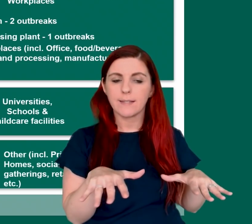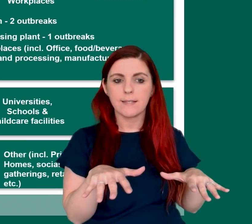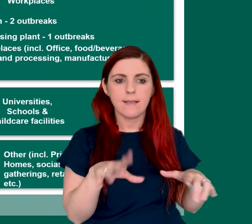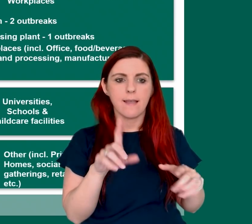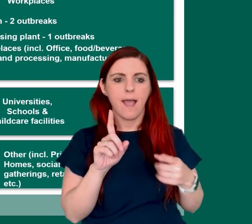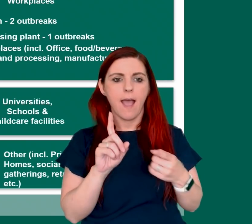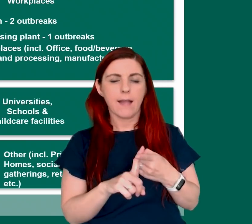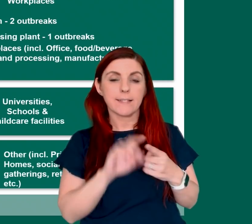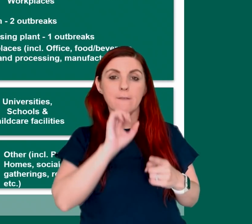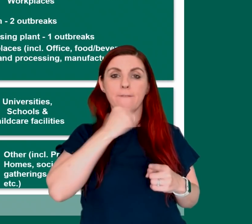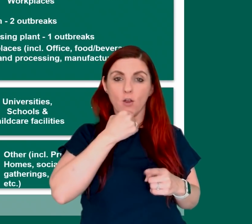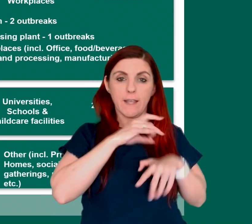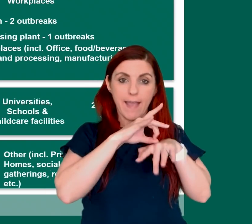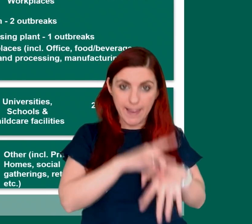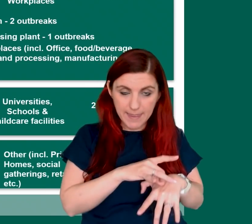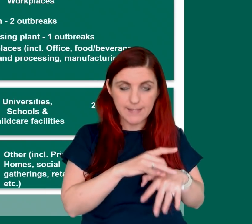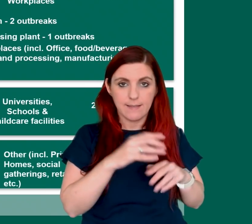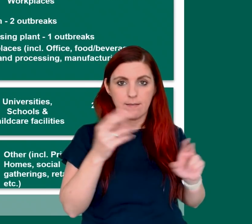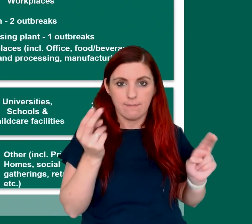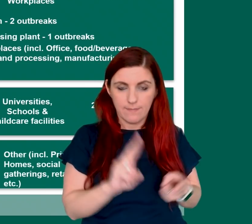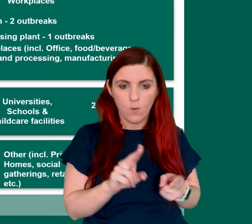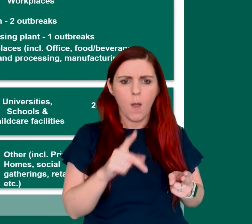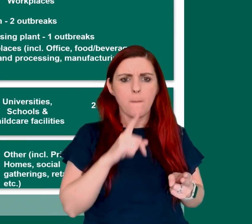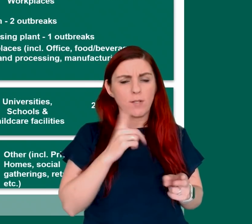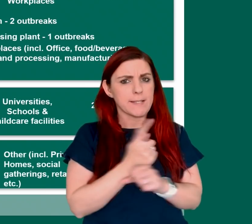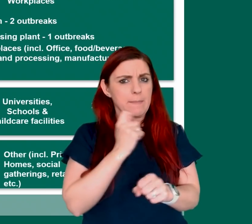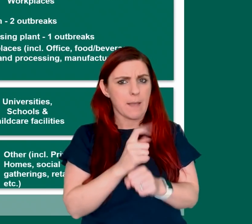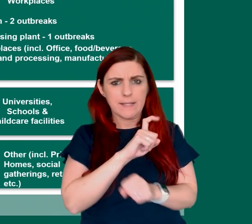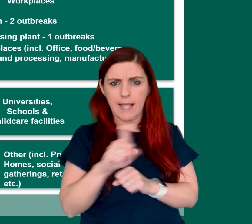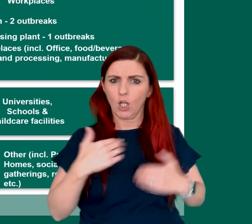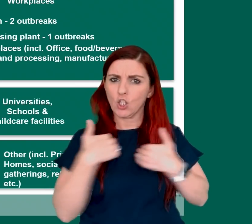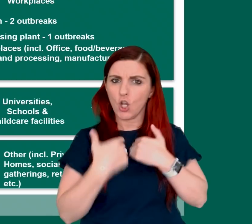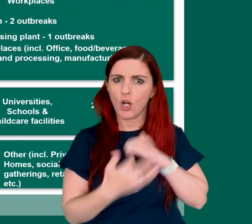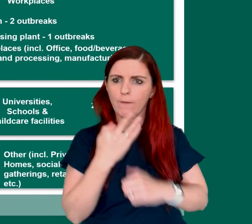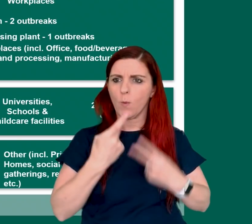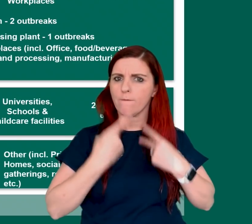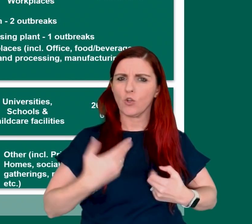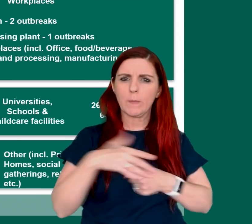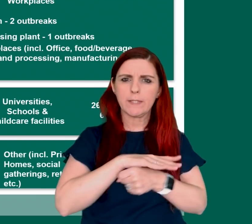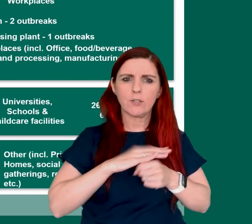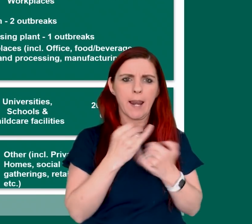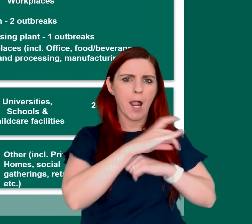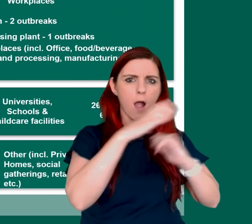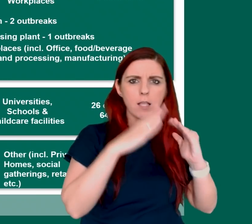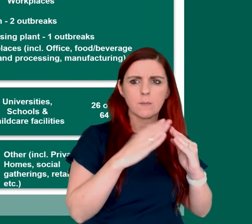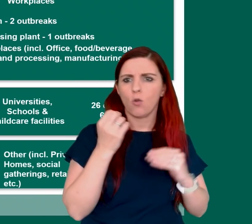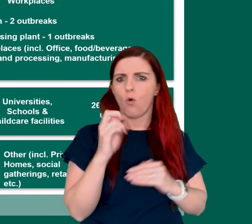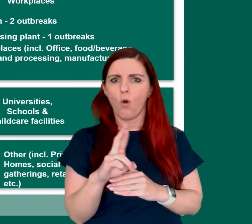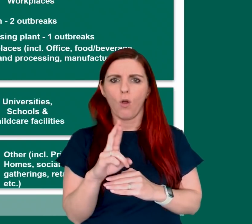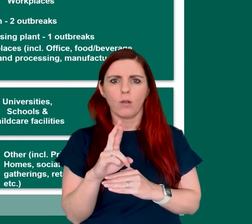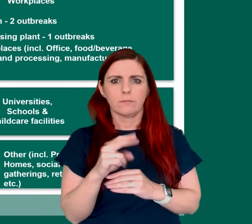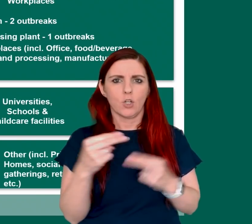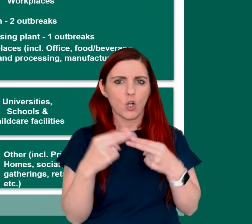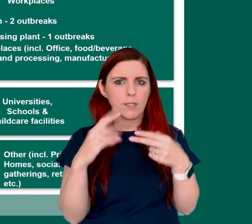associated with outbreaks, but nevertheless always a concern in vulnerable settings such as nursing homes, community hospitals and acute hospitals. But nothing